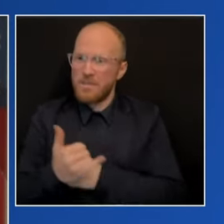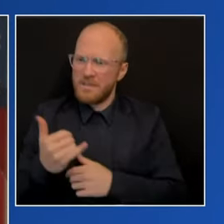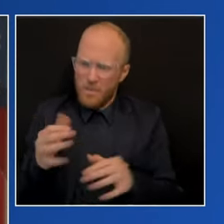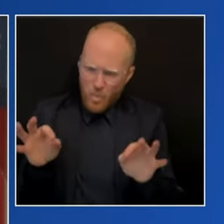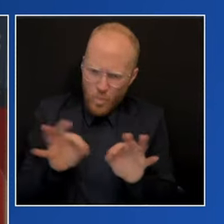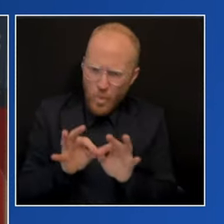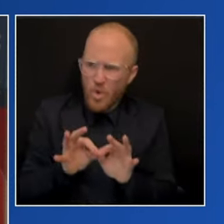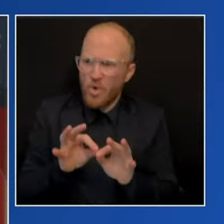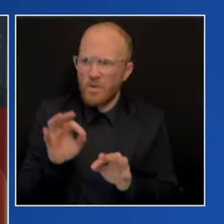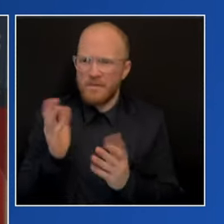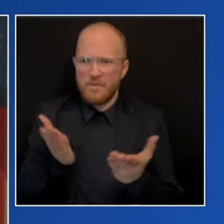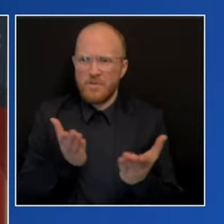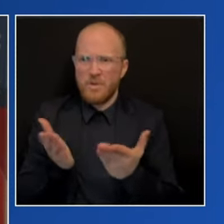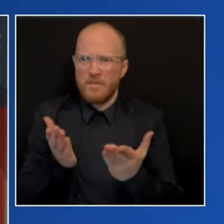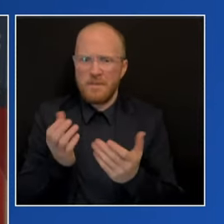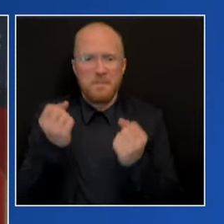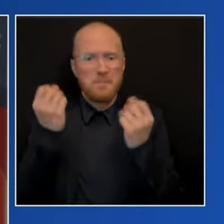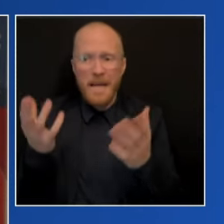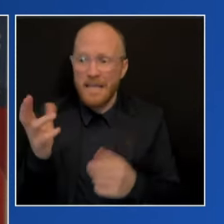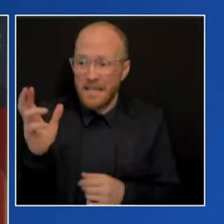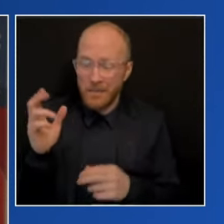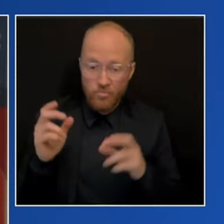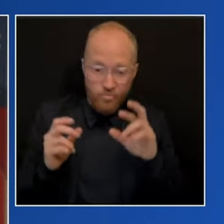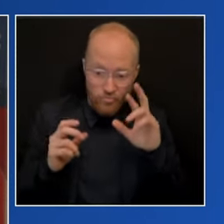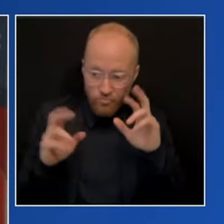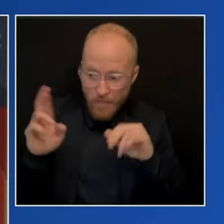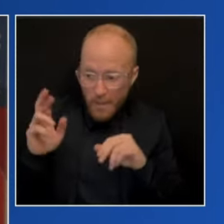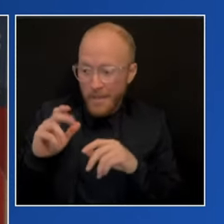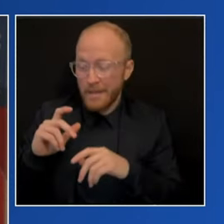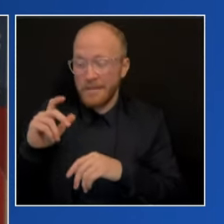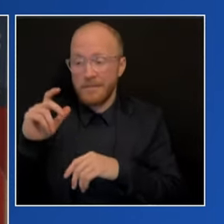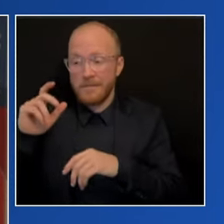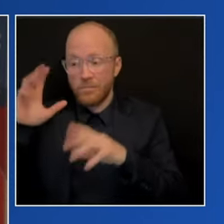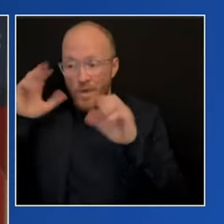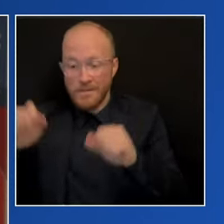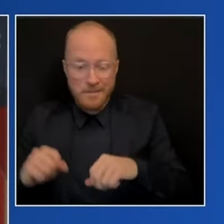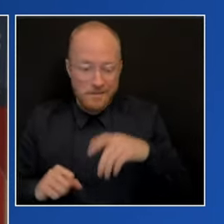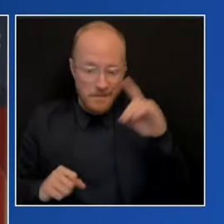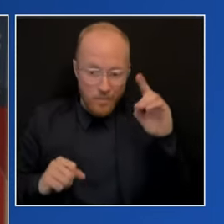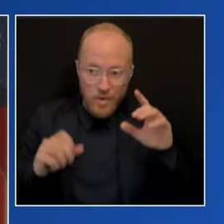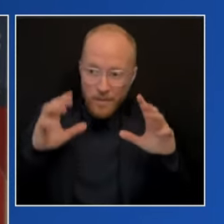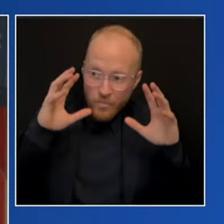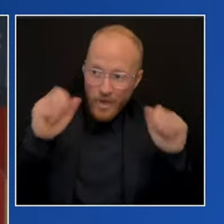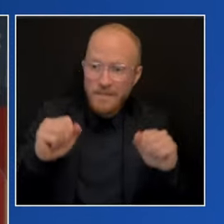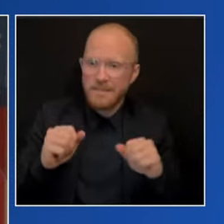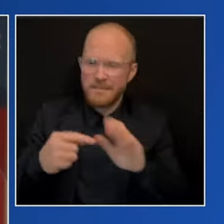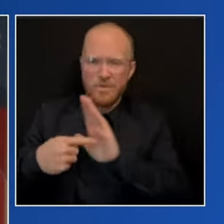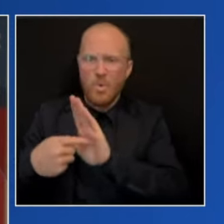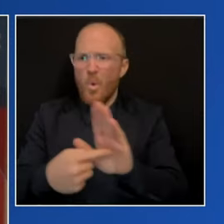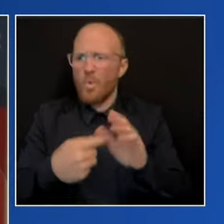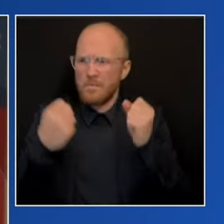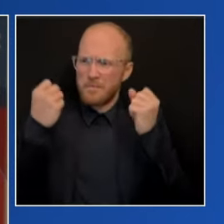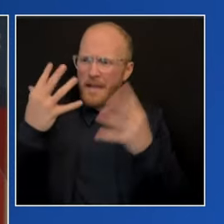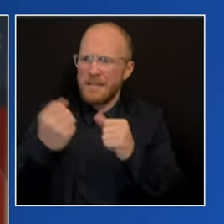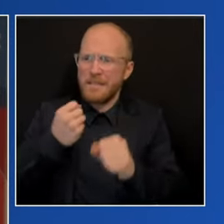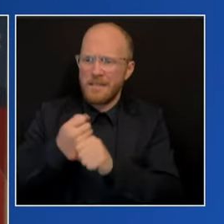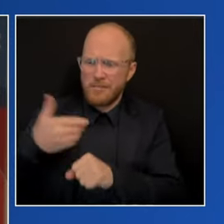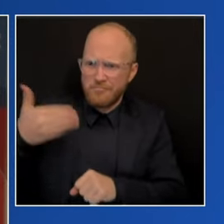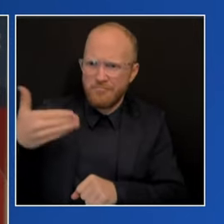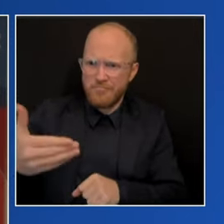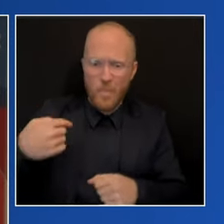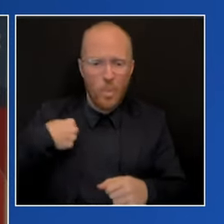many Republican presidents and Democratic presidents have shown over the years. We're not